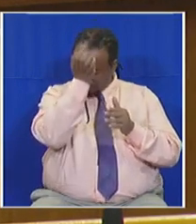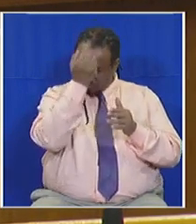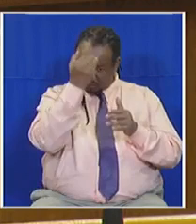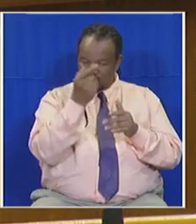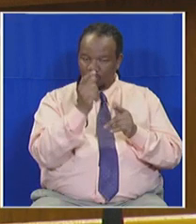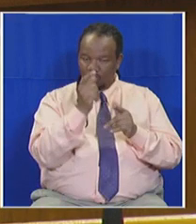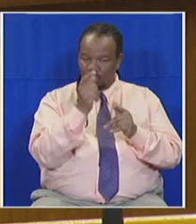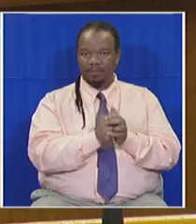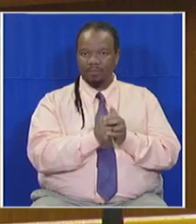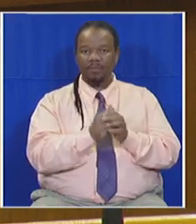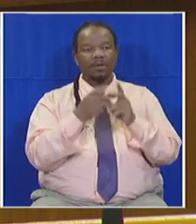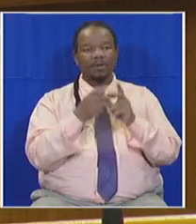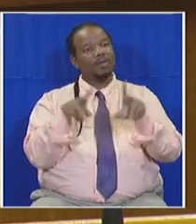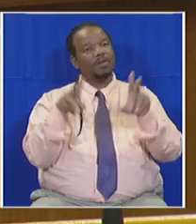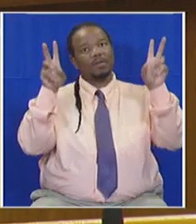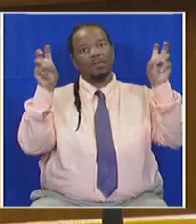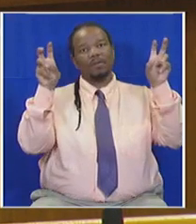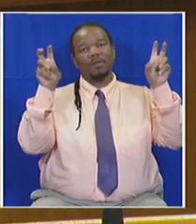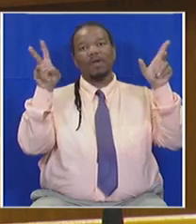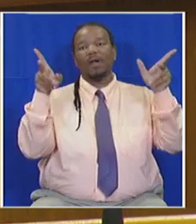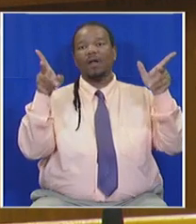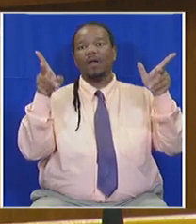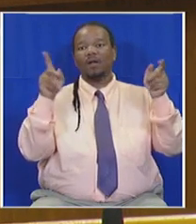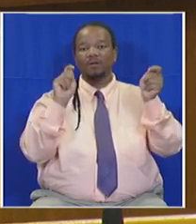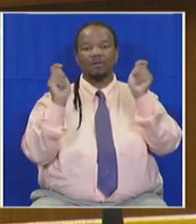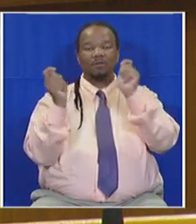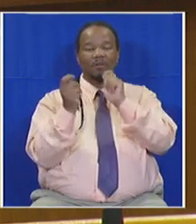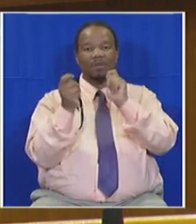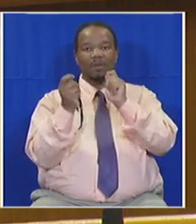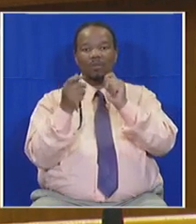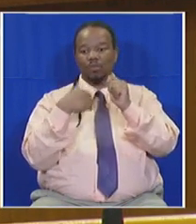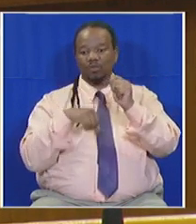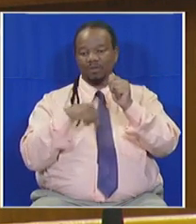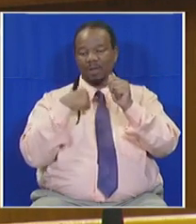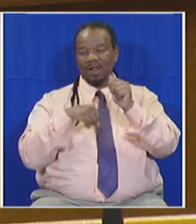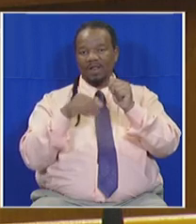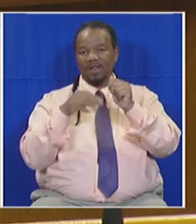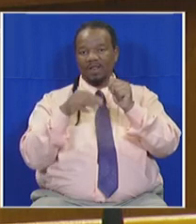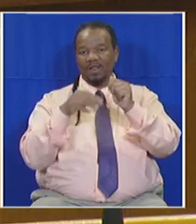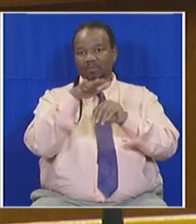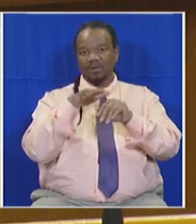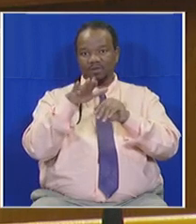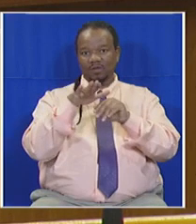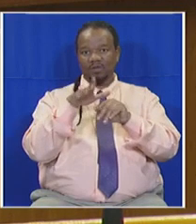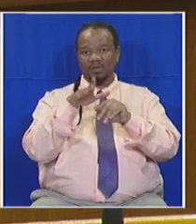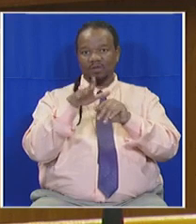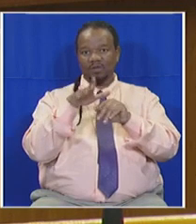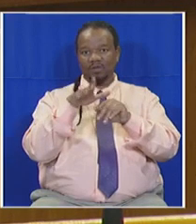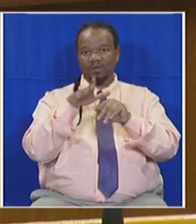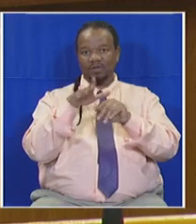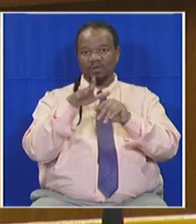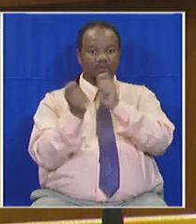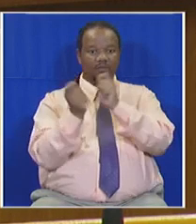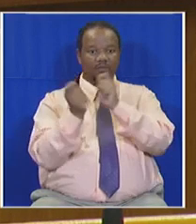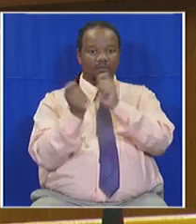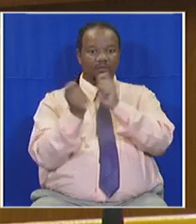believe its theme of transforming municipal spaces for radical social economic development not only addresses